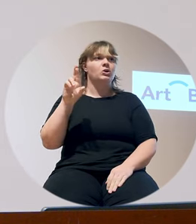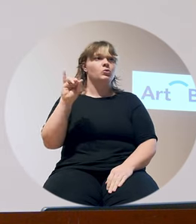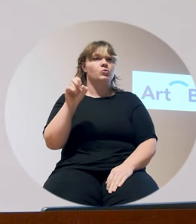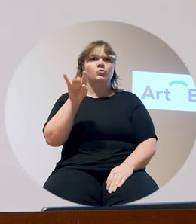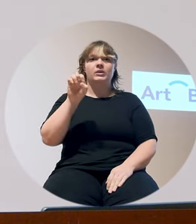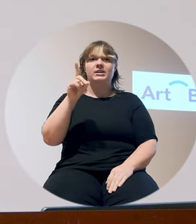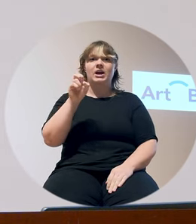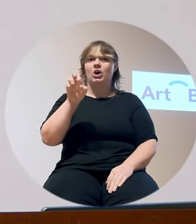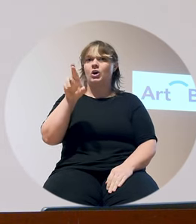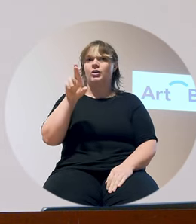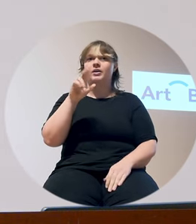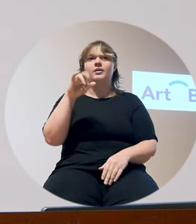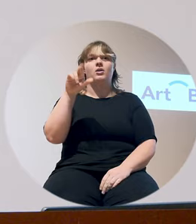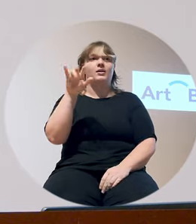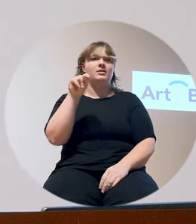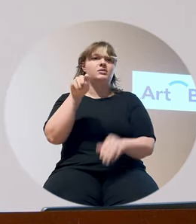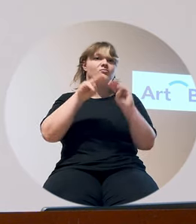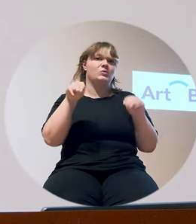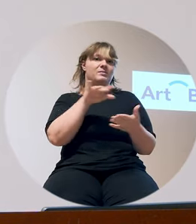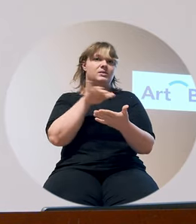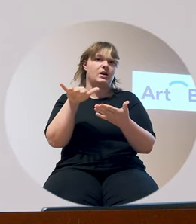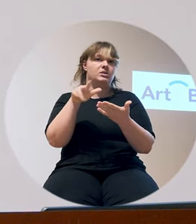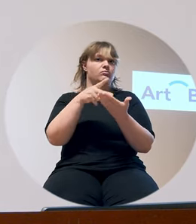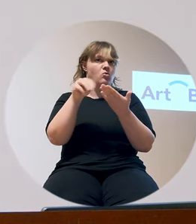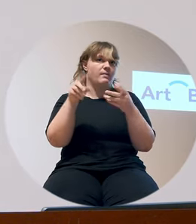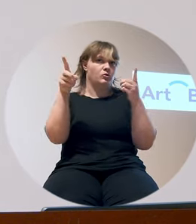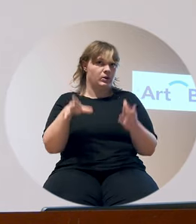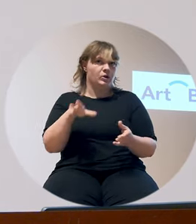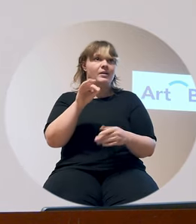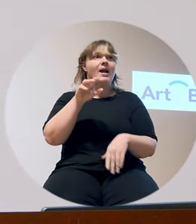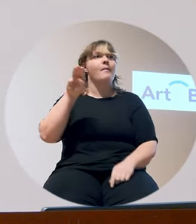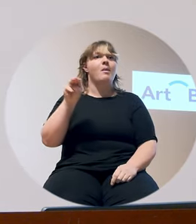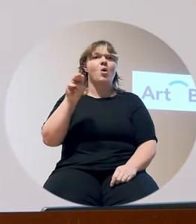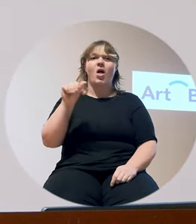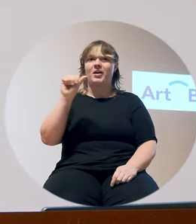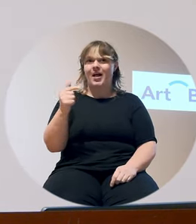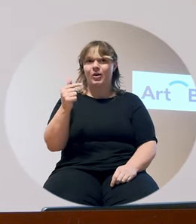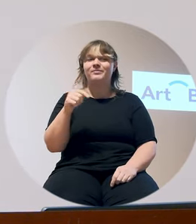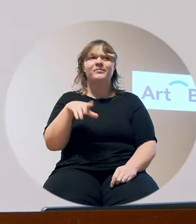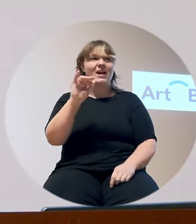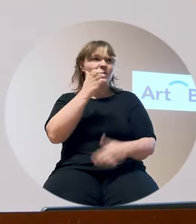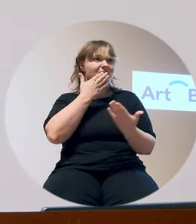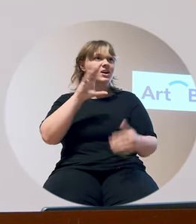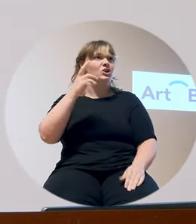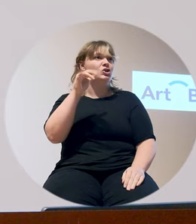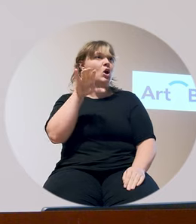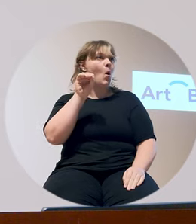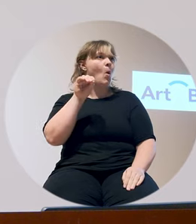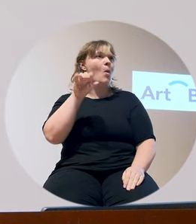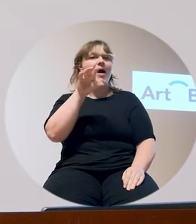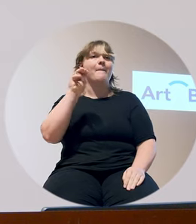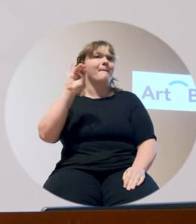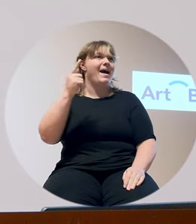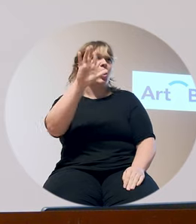Museum Studies Program, who's my collaborator on these events, and Memorial Art Gallery. And I especially want to thank Chio Yama at MAG